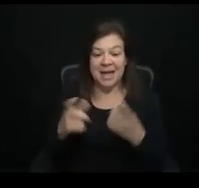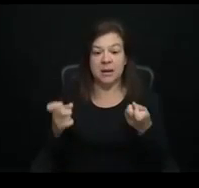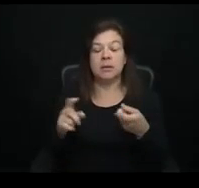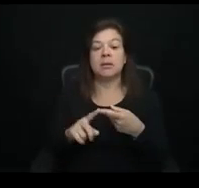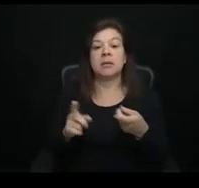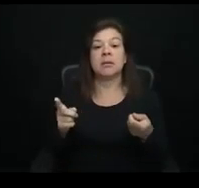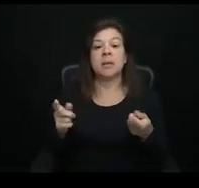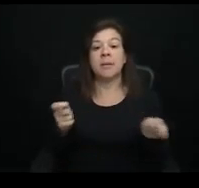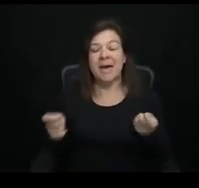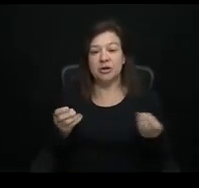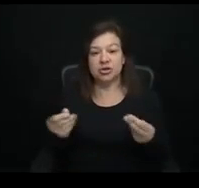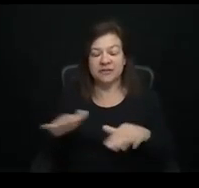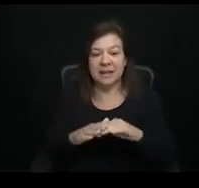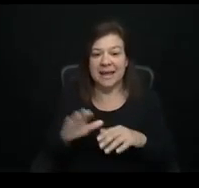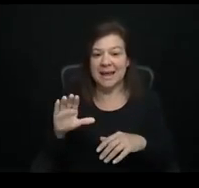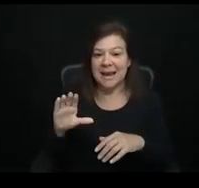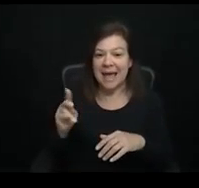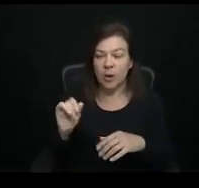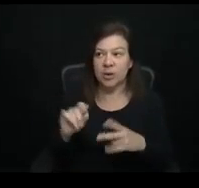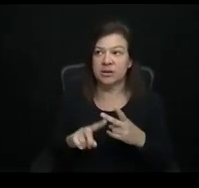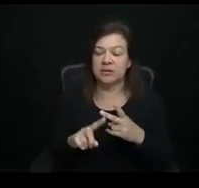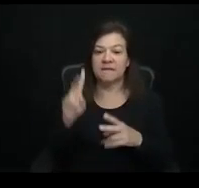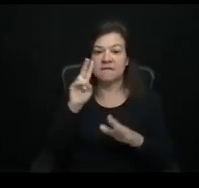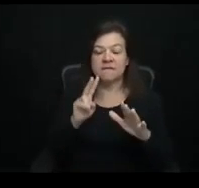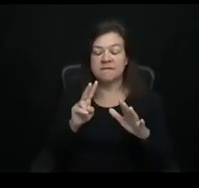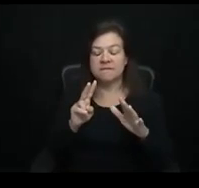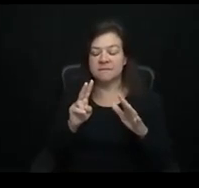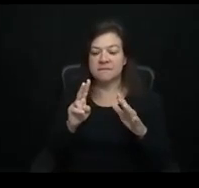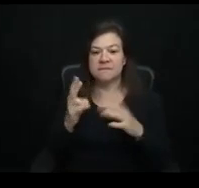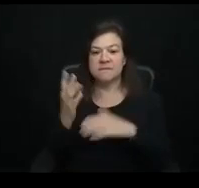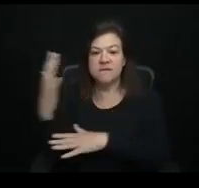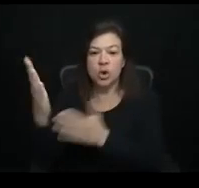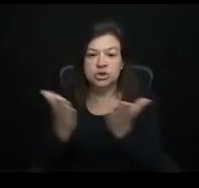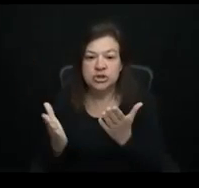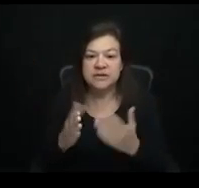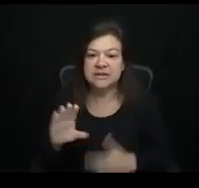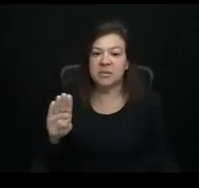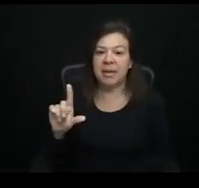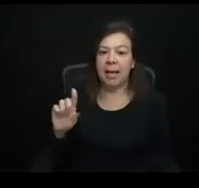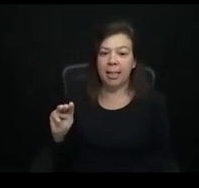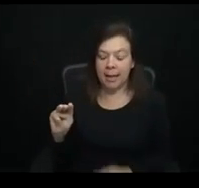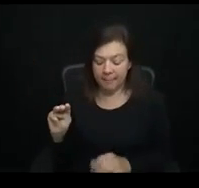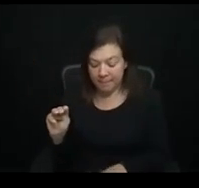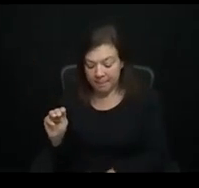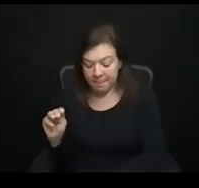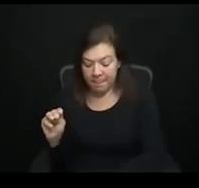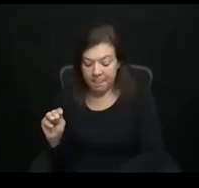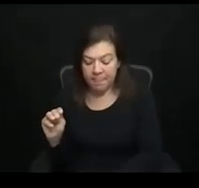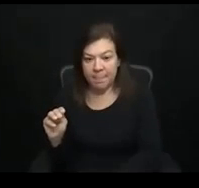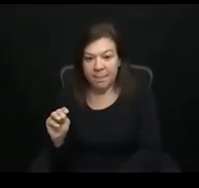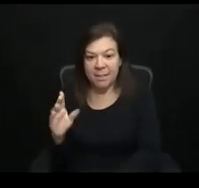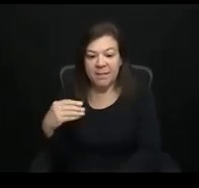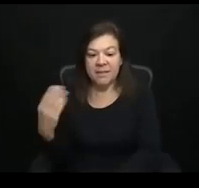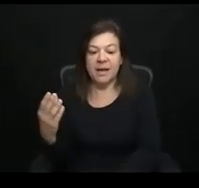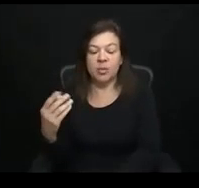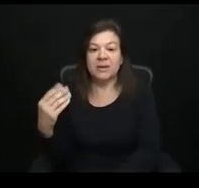the county perspective, the Forest Service, the BLM, they will give the team their direction,